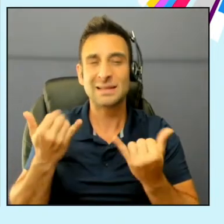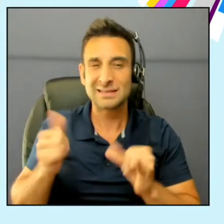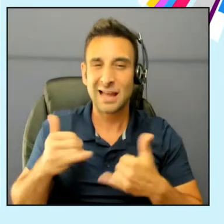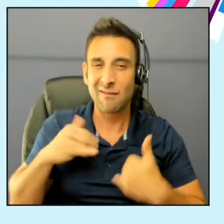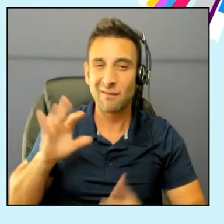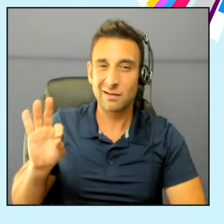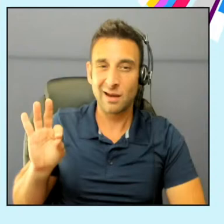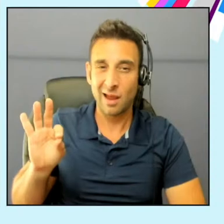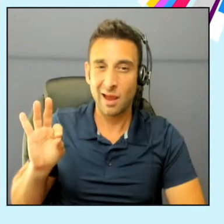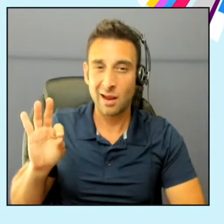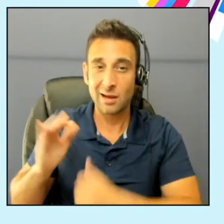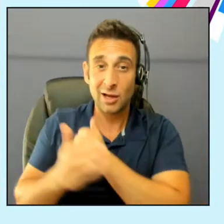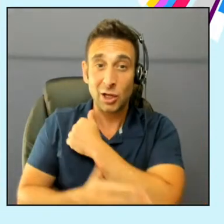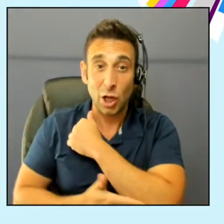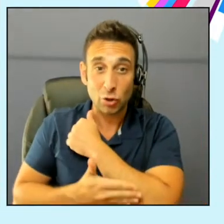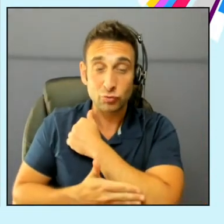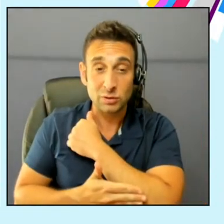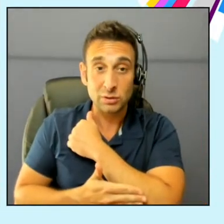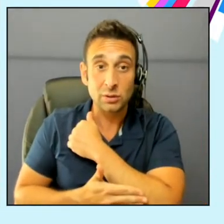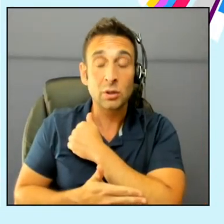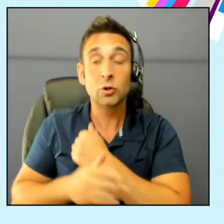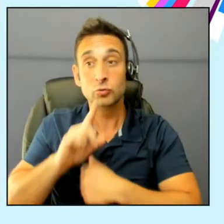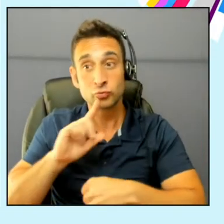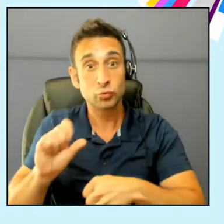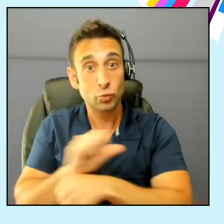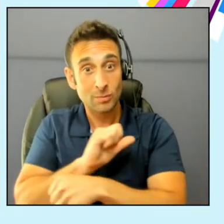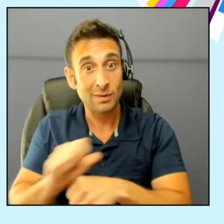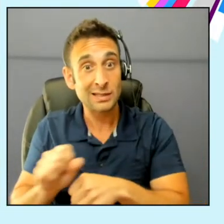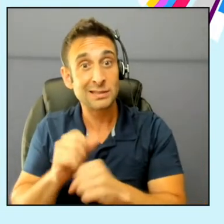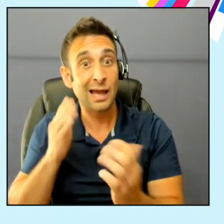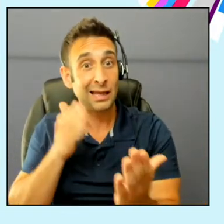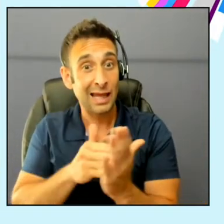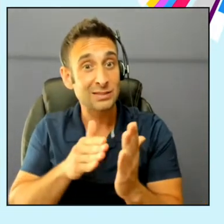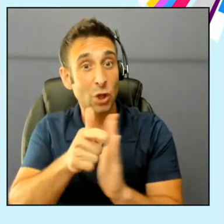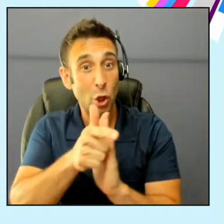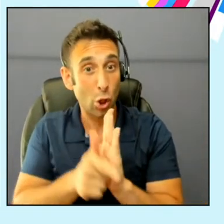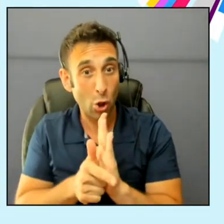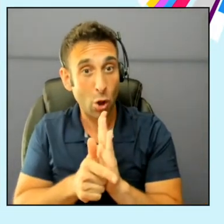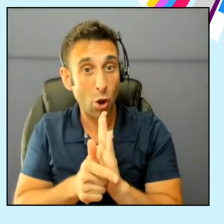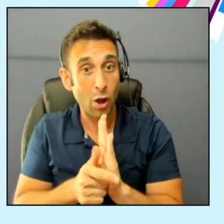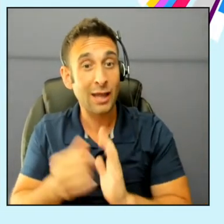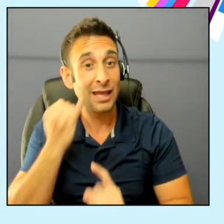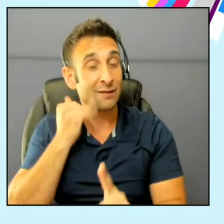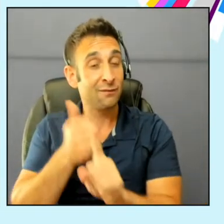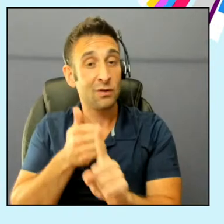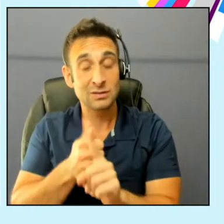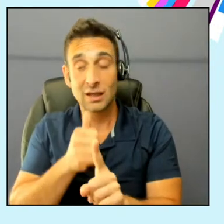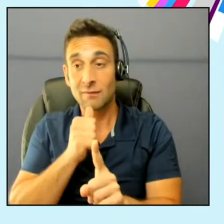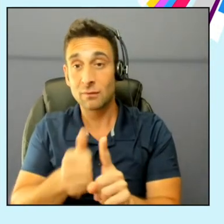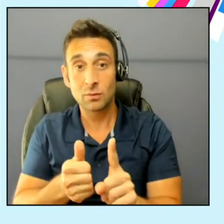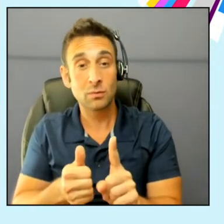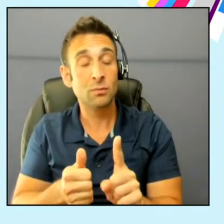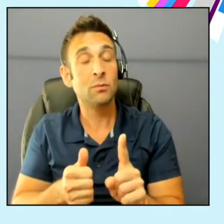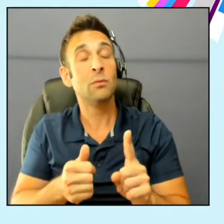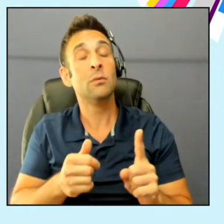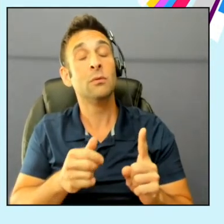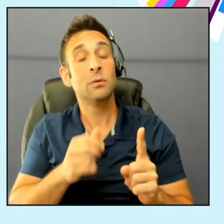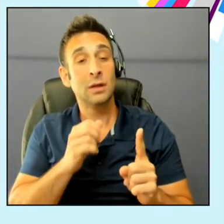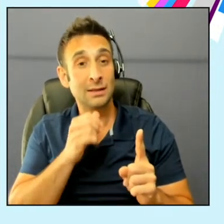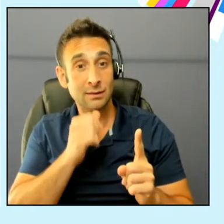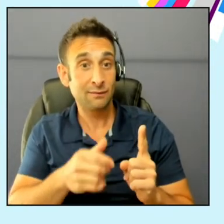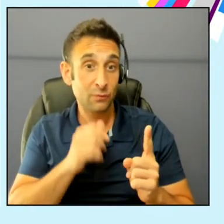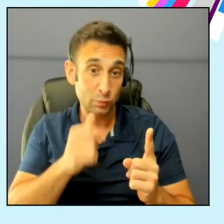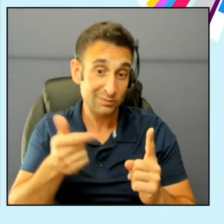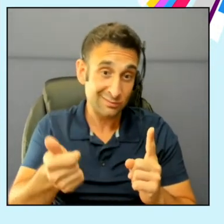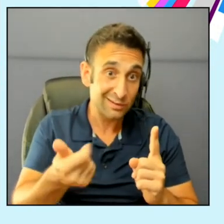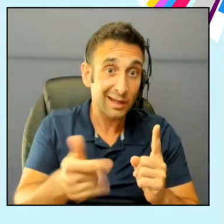is actually a criminal punishment for being gender or sexually diverse. And we also see that